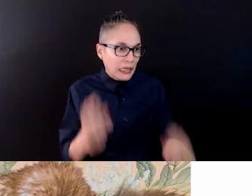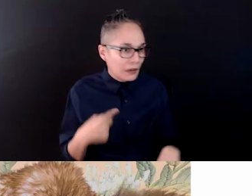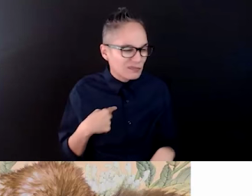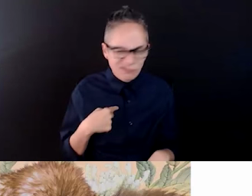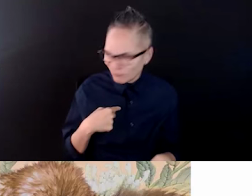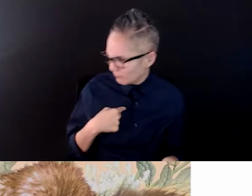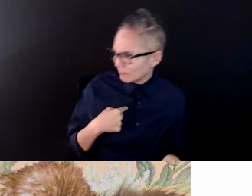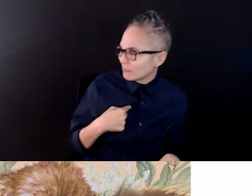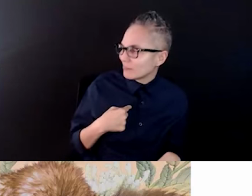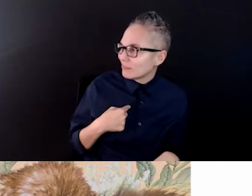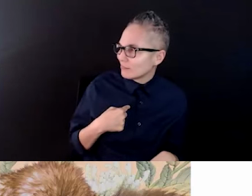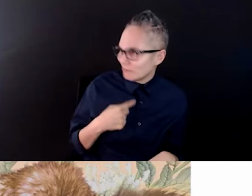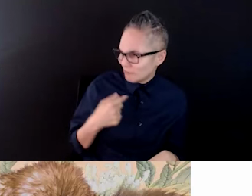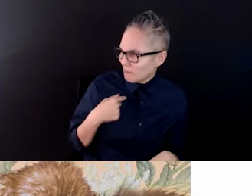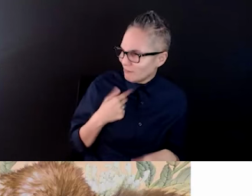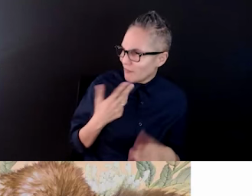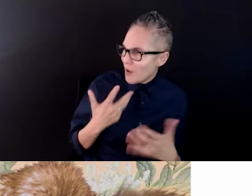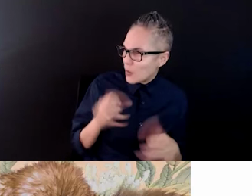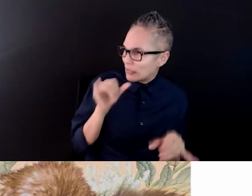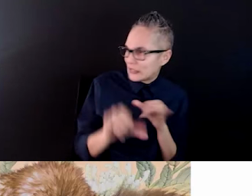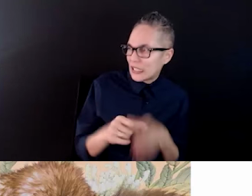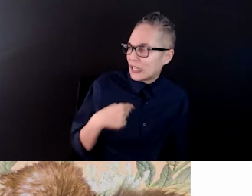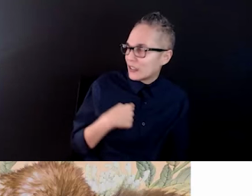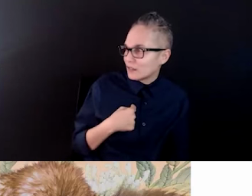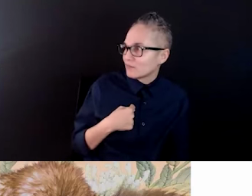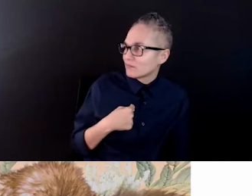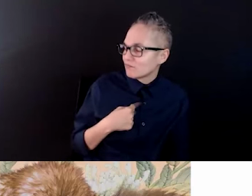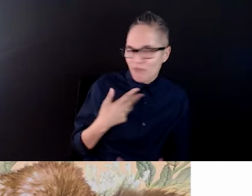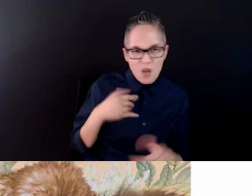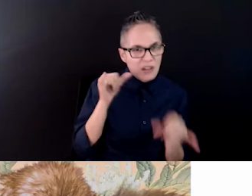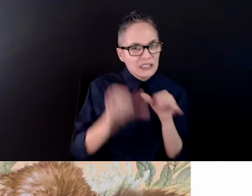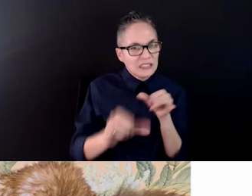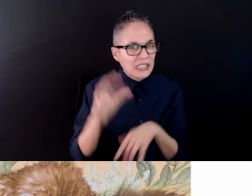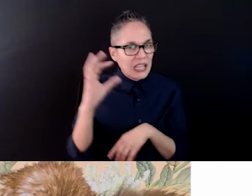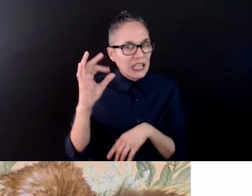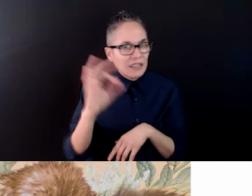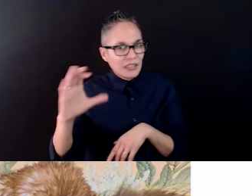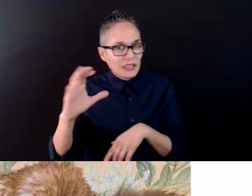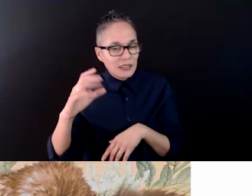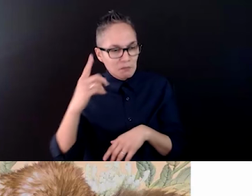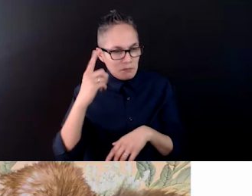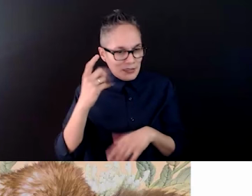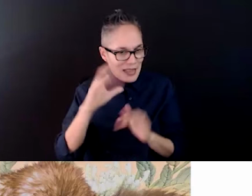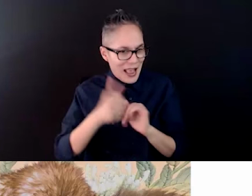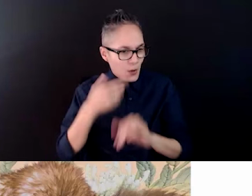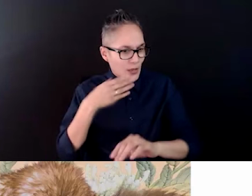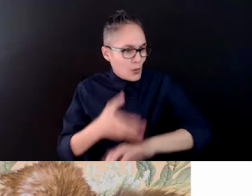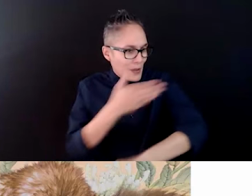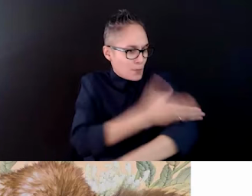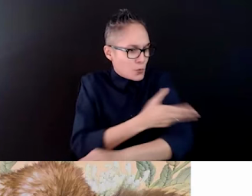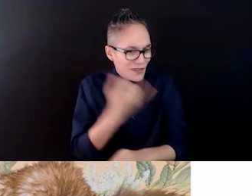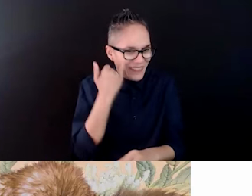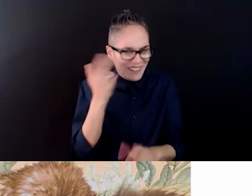said to myself, I'm gonna stay. I'm gonna stay, because how is it ever going to get better? And so